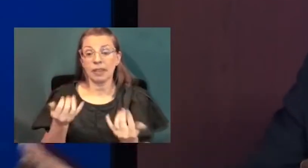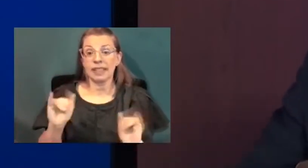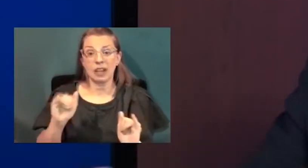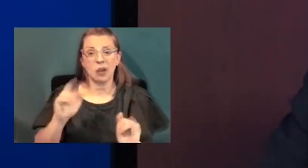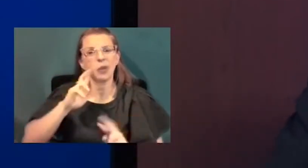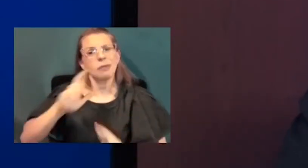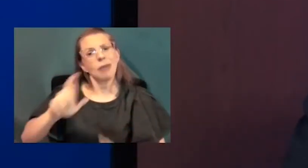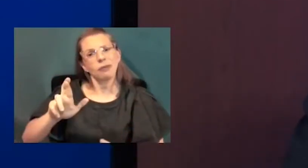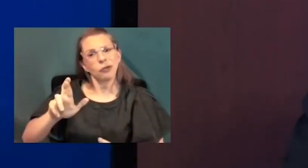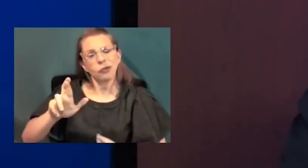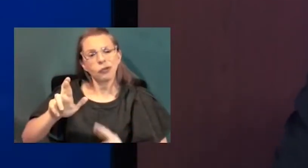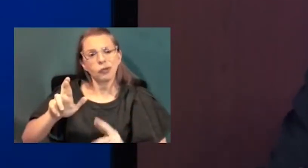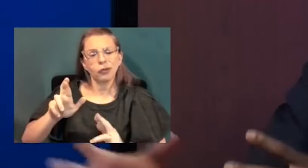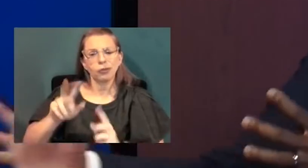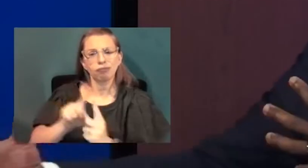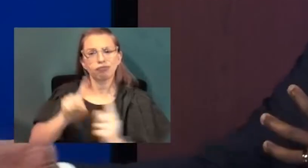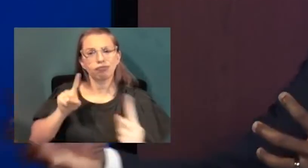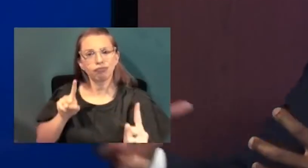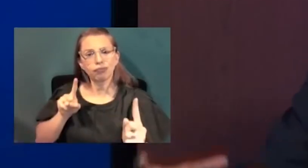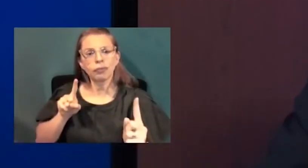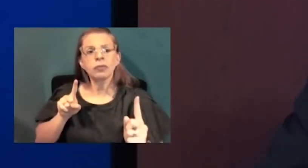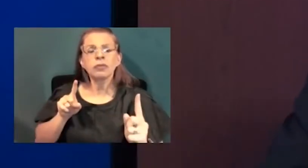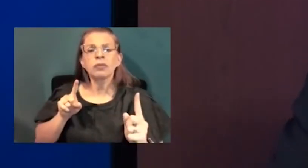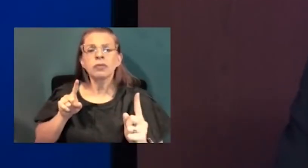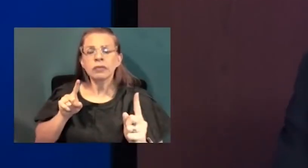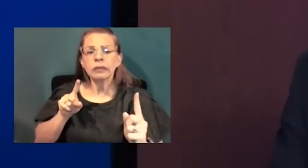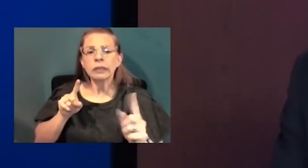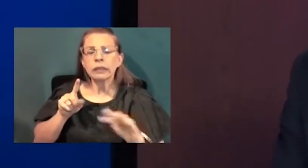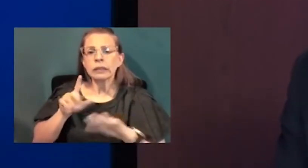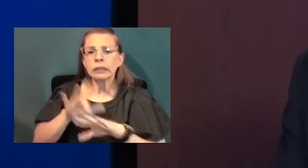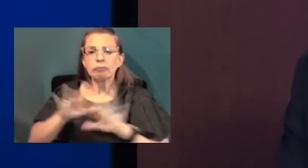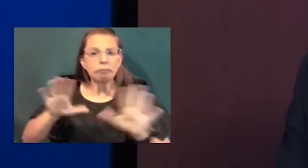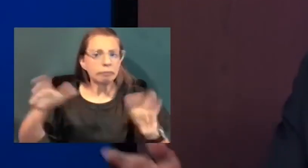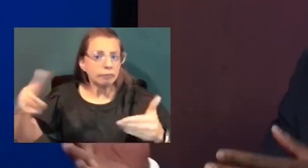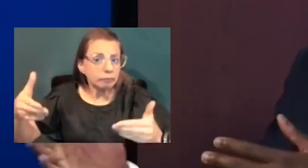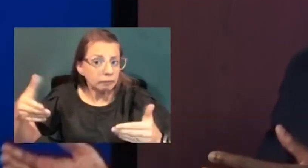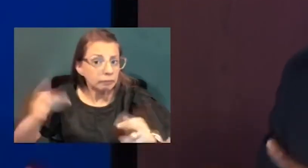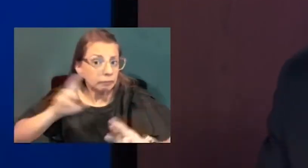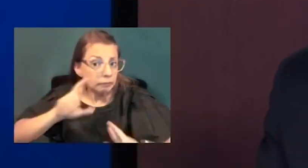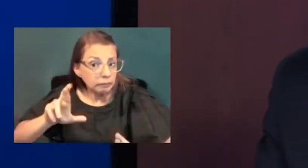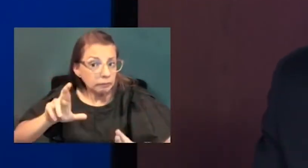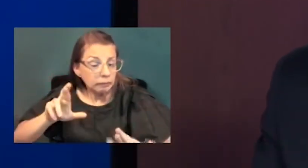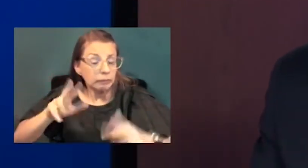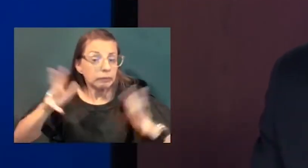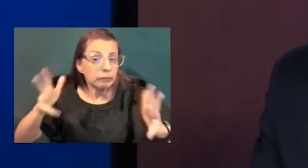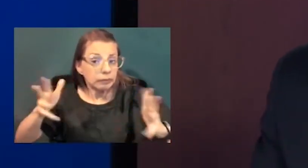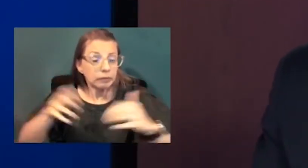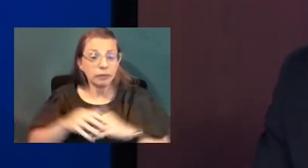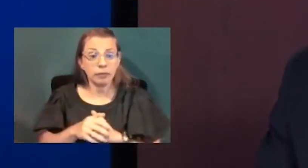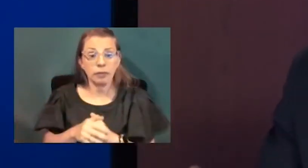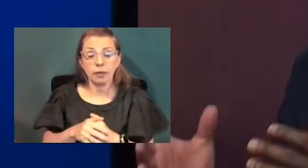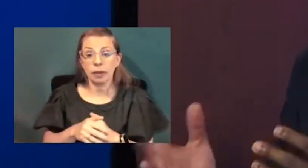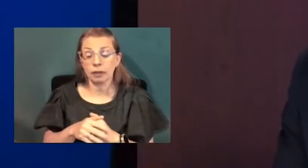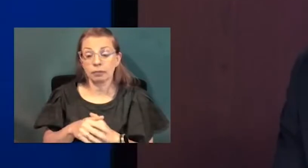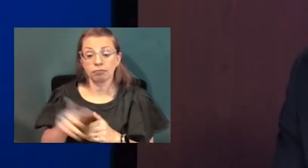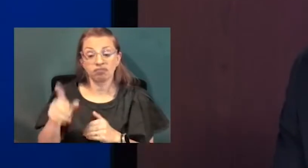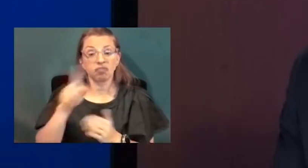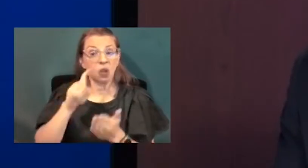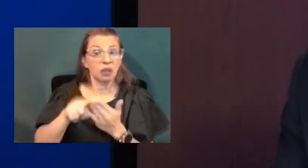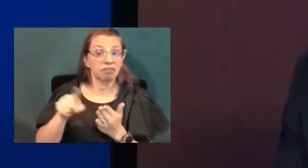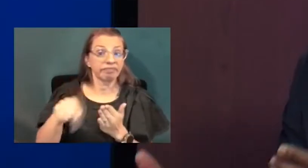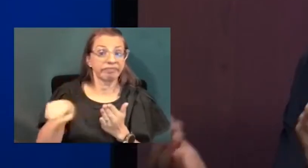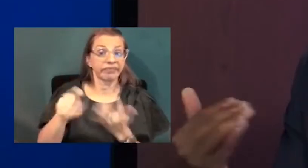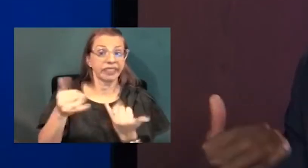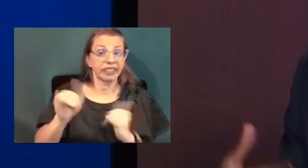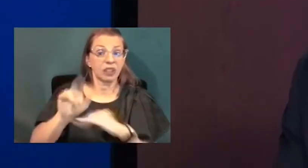of distance, respectful of touching and embracing, respectful of those that are still wearing masks, and thank you for